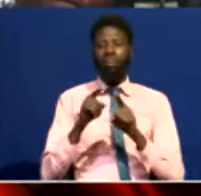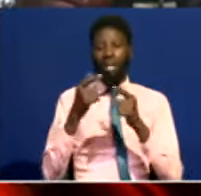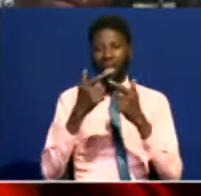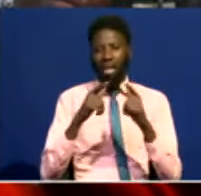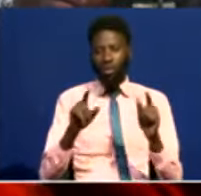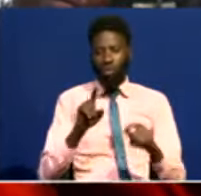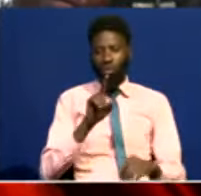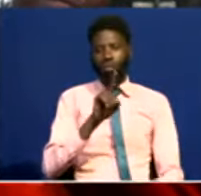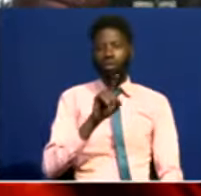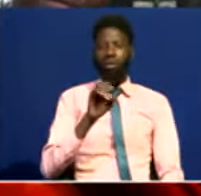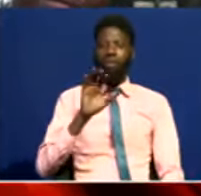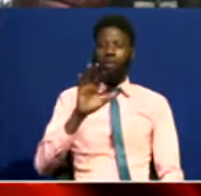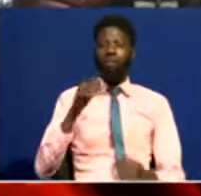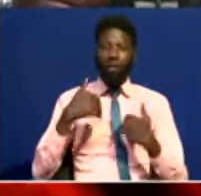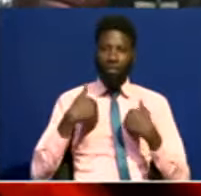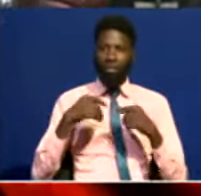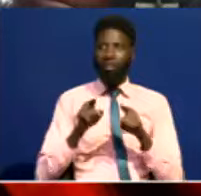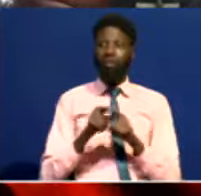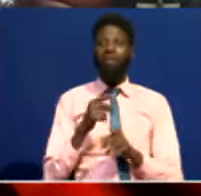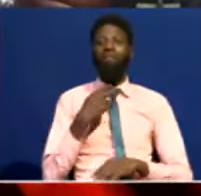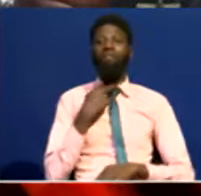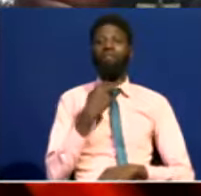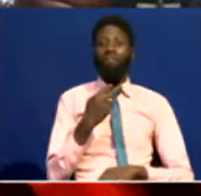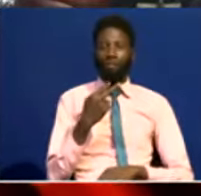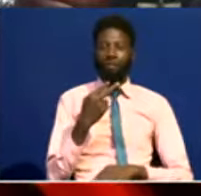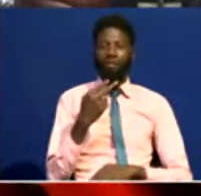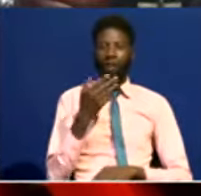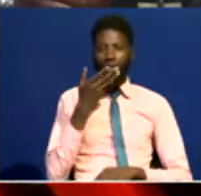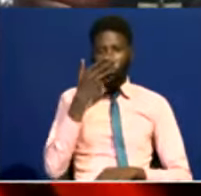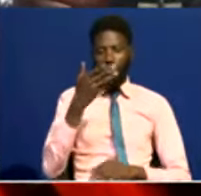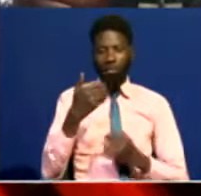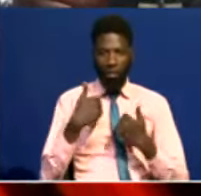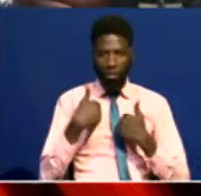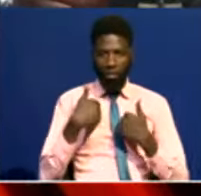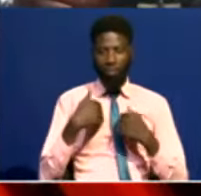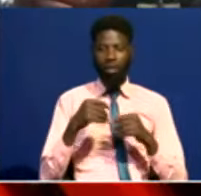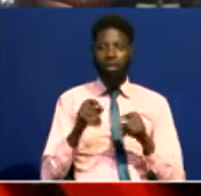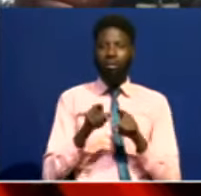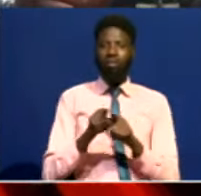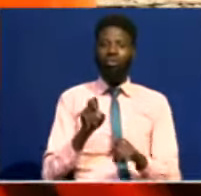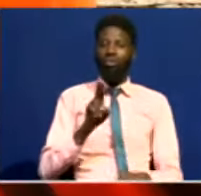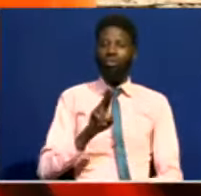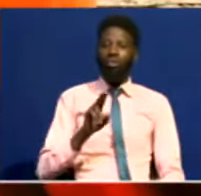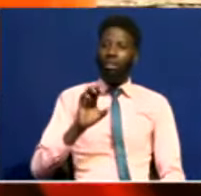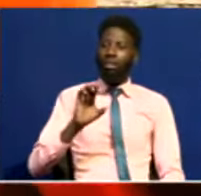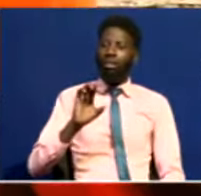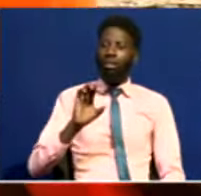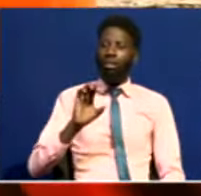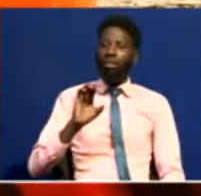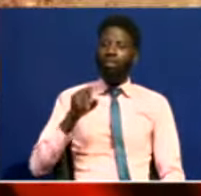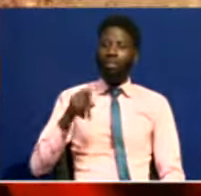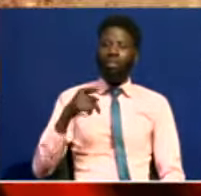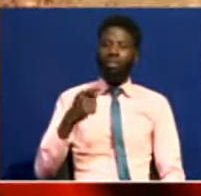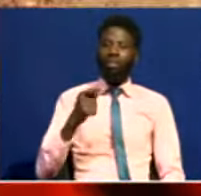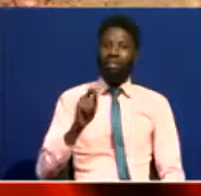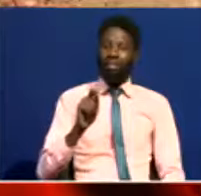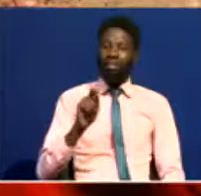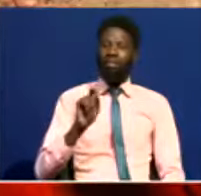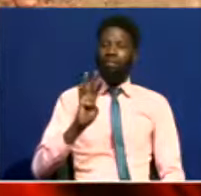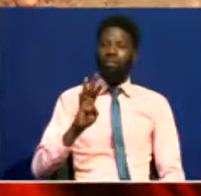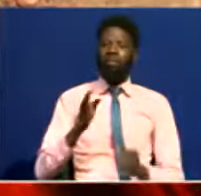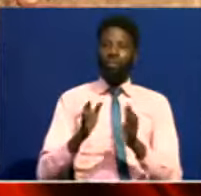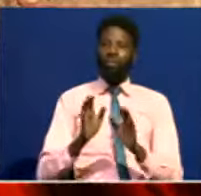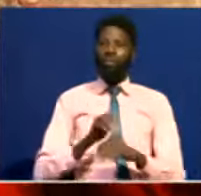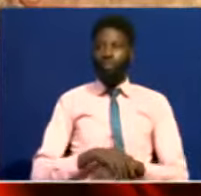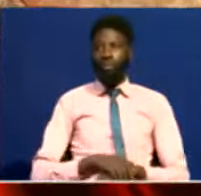And it has voice, it responds to voice as well, so it's using the GPT-4 model. Counties with active mining set